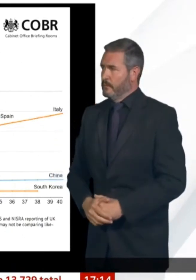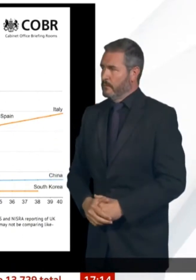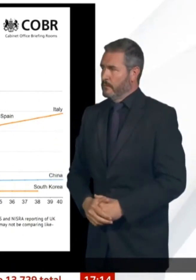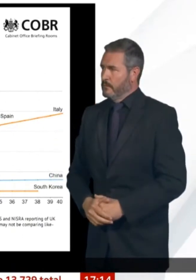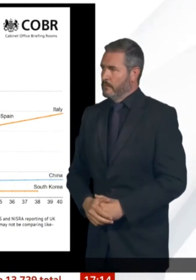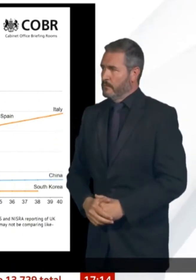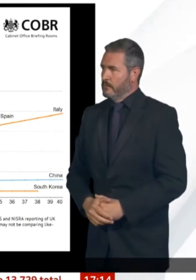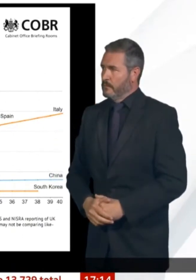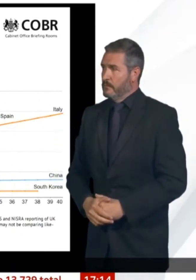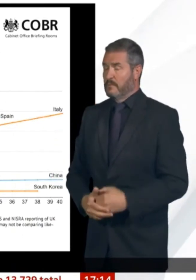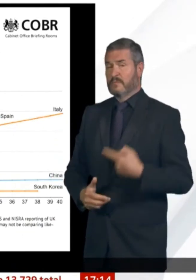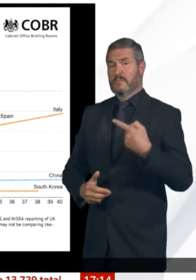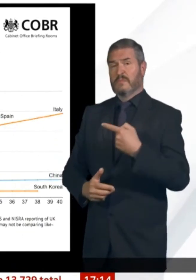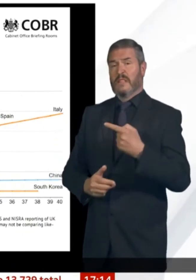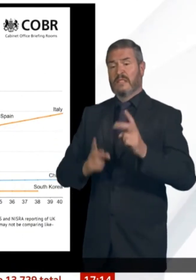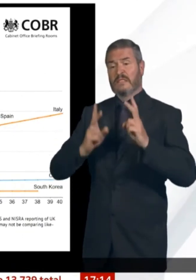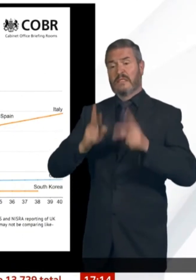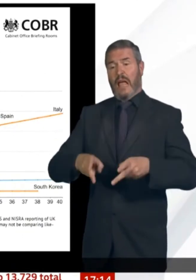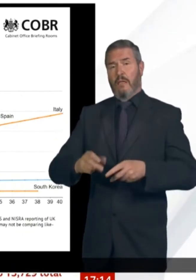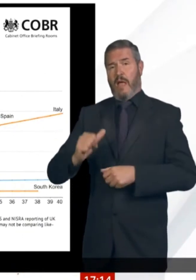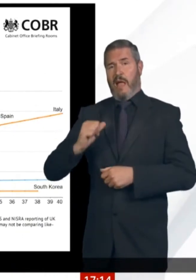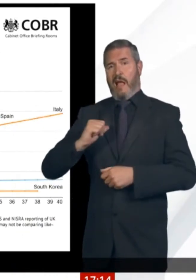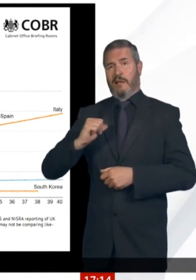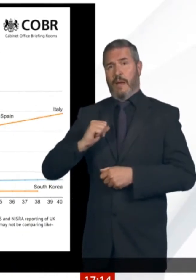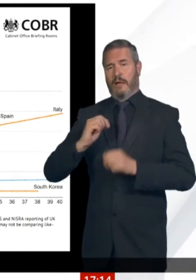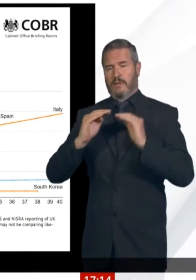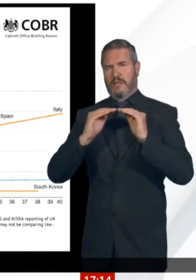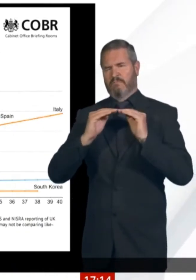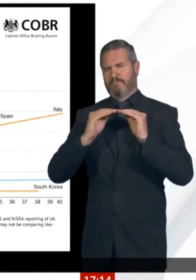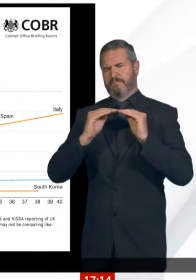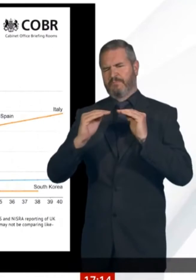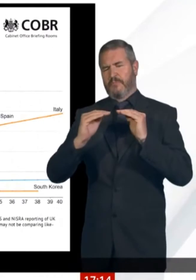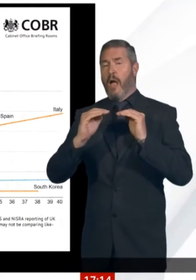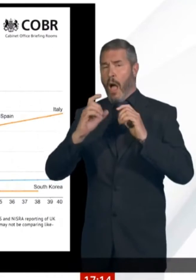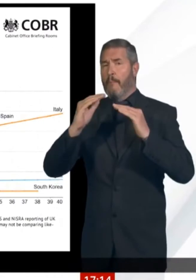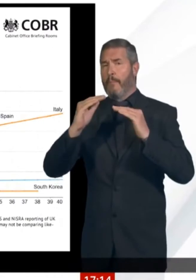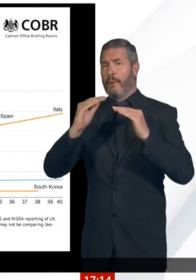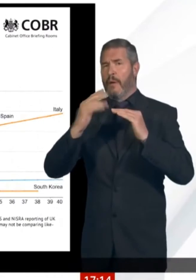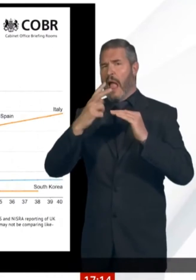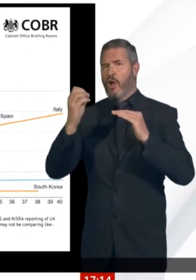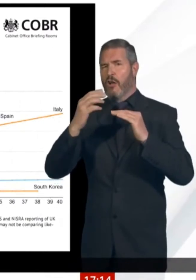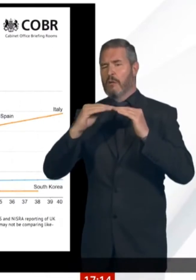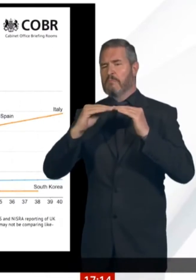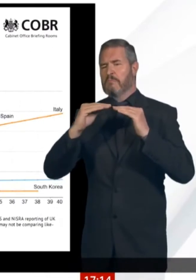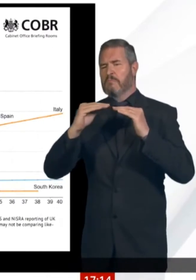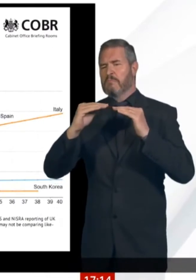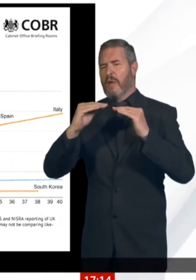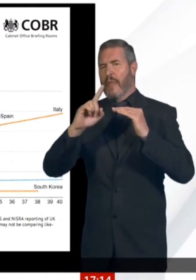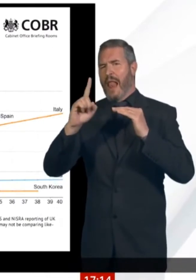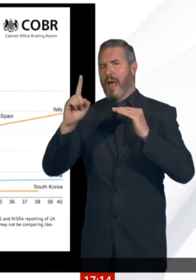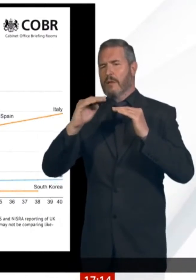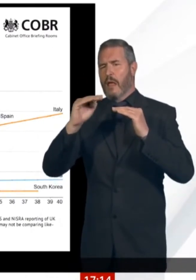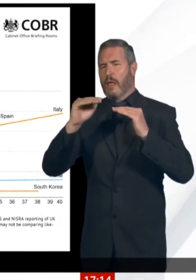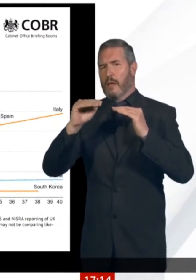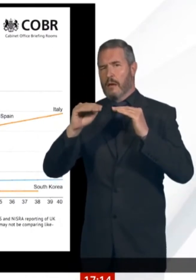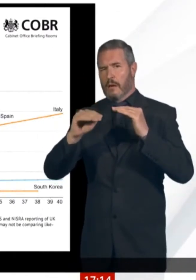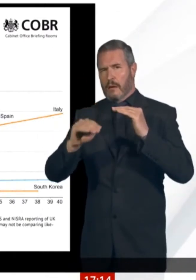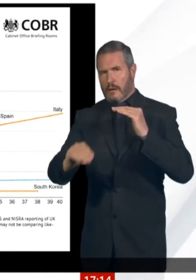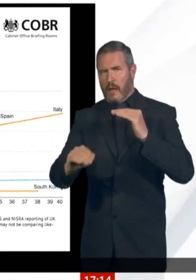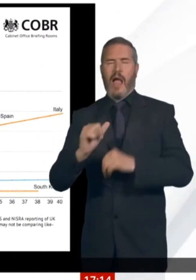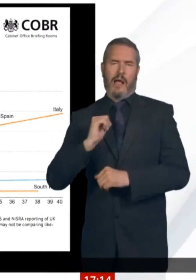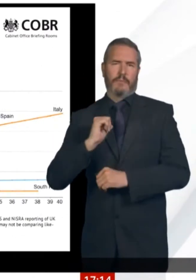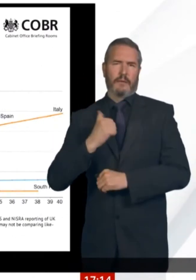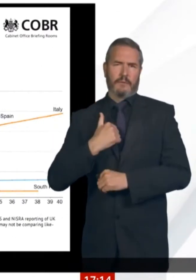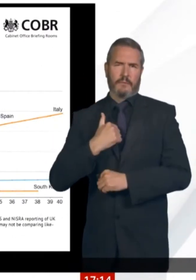deaths to reach a plateau and to stay up a bit for a little while and then to decrease thereafter. And what you can see on